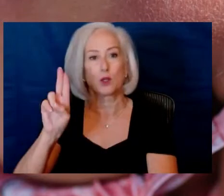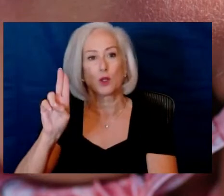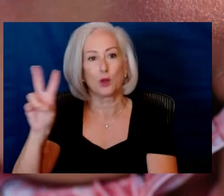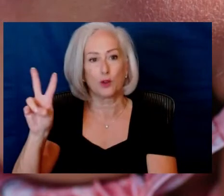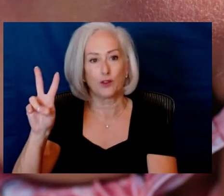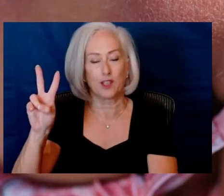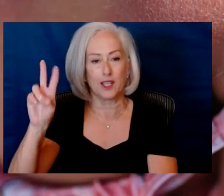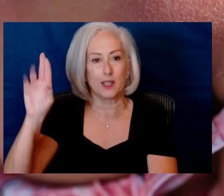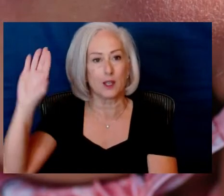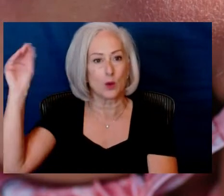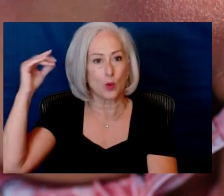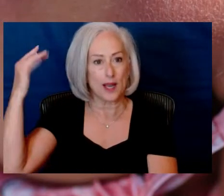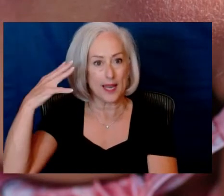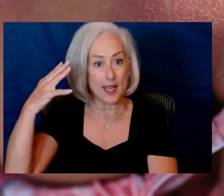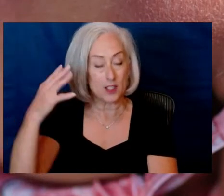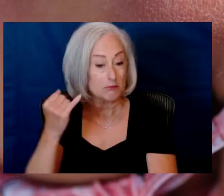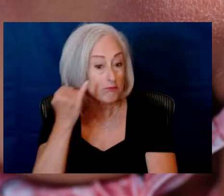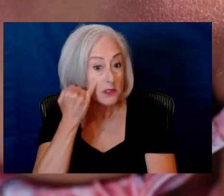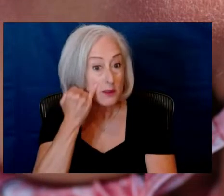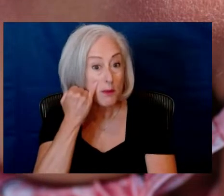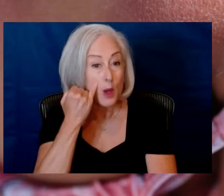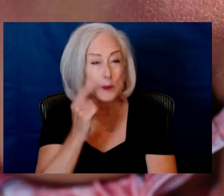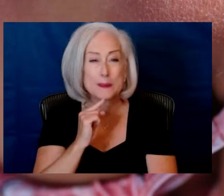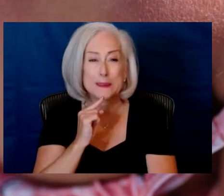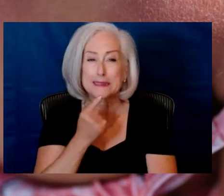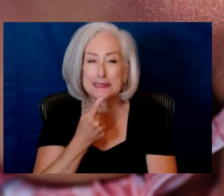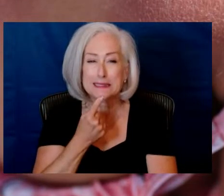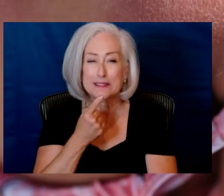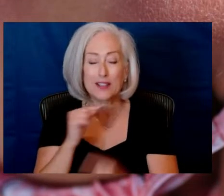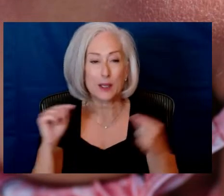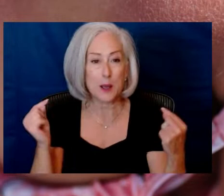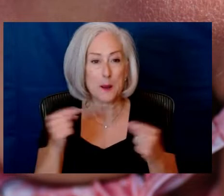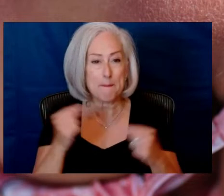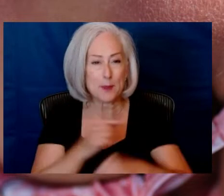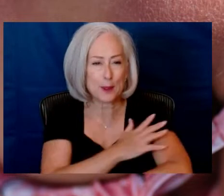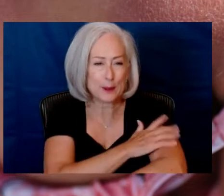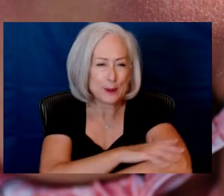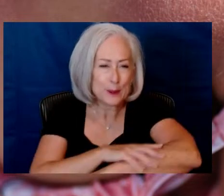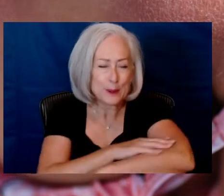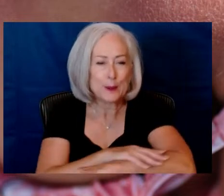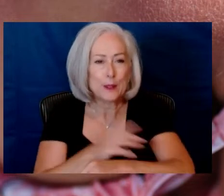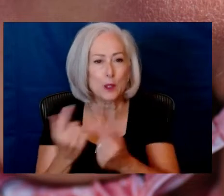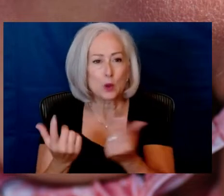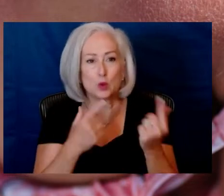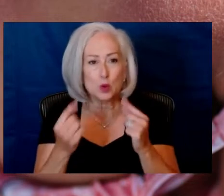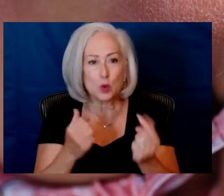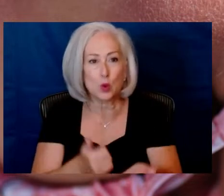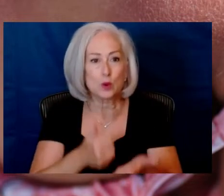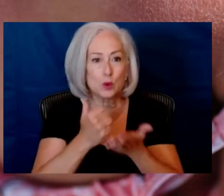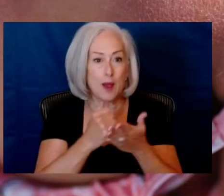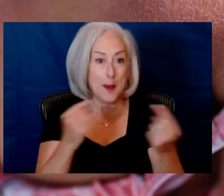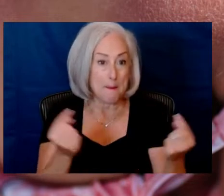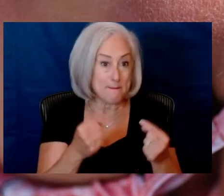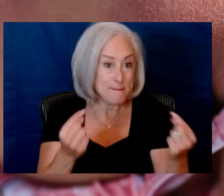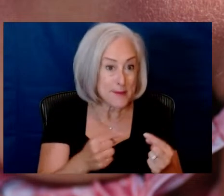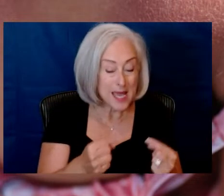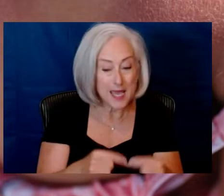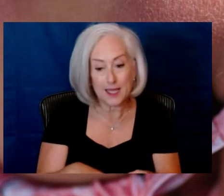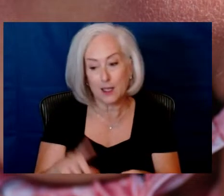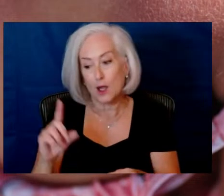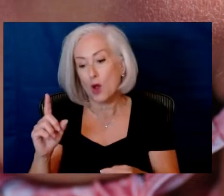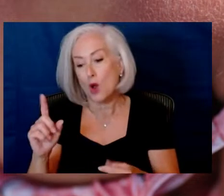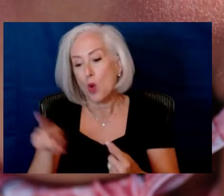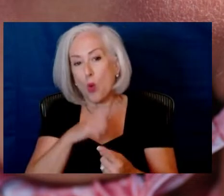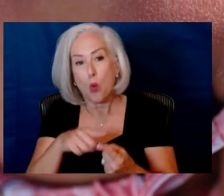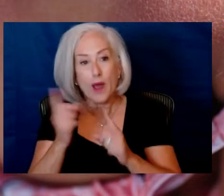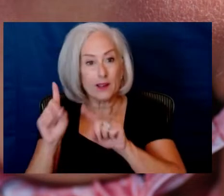you are severely burned, how to treat it, and how to care for the pain? And again, when should we seek medical attention? We've heard those questions answered as